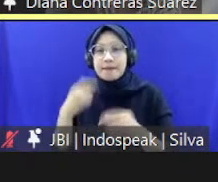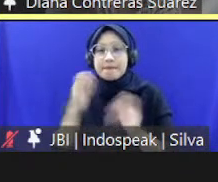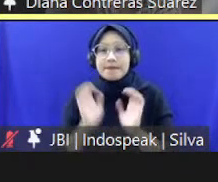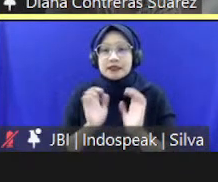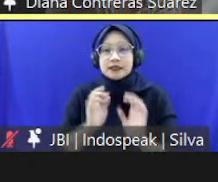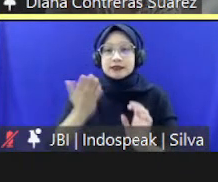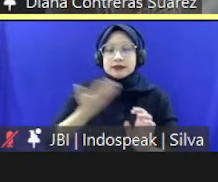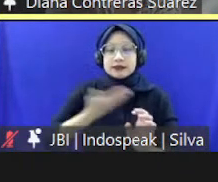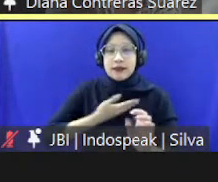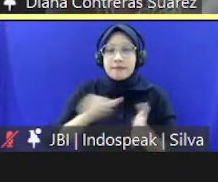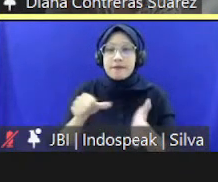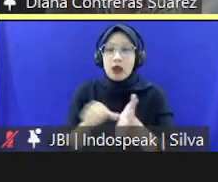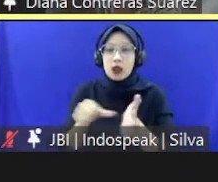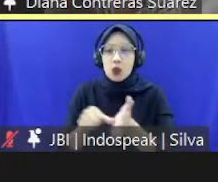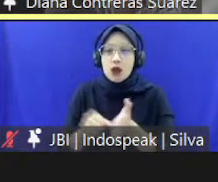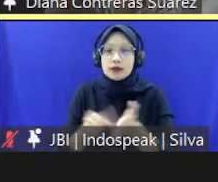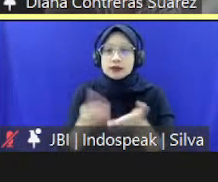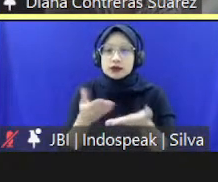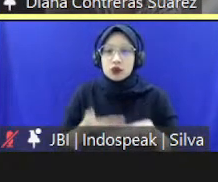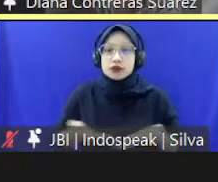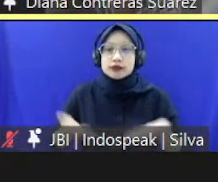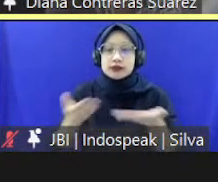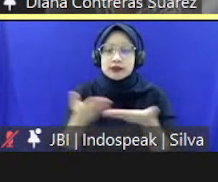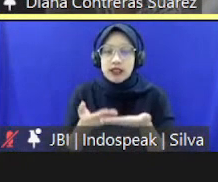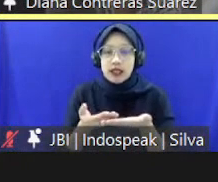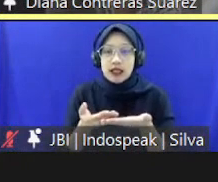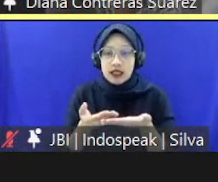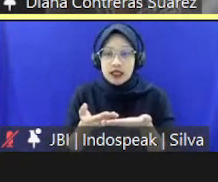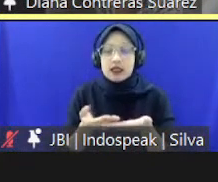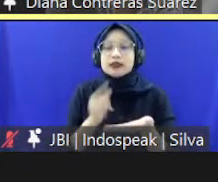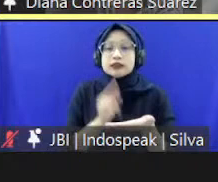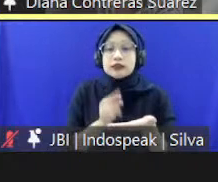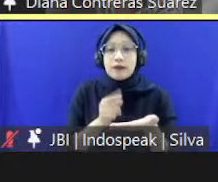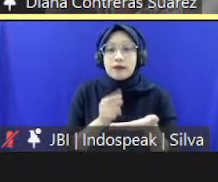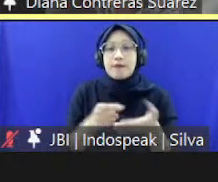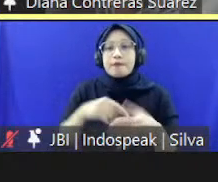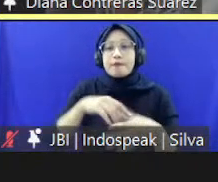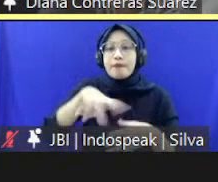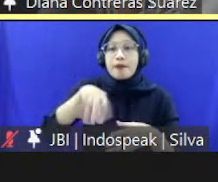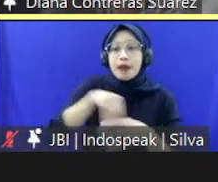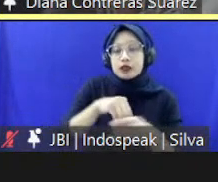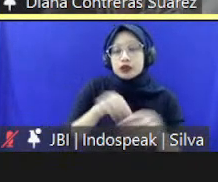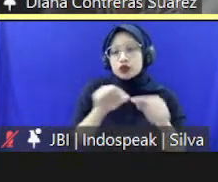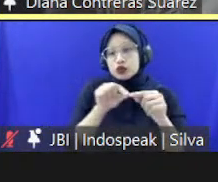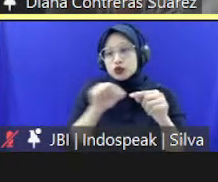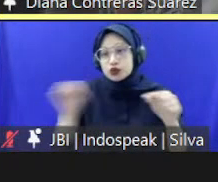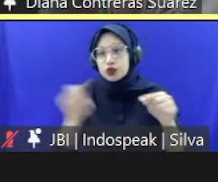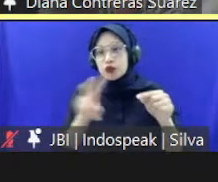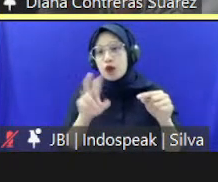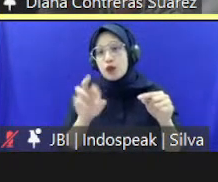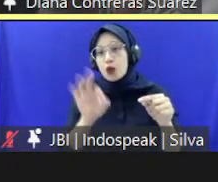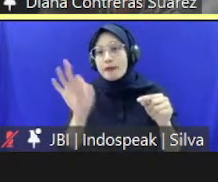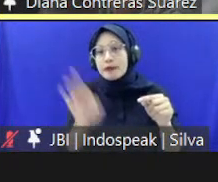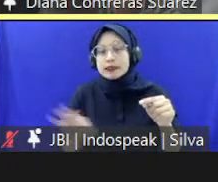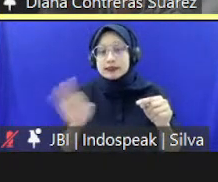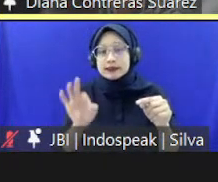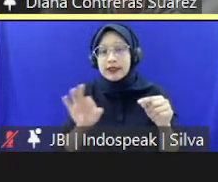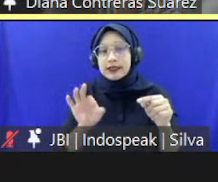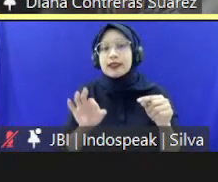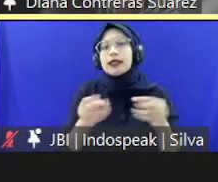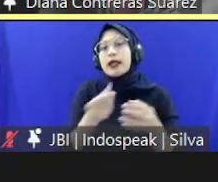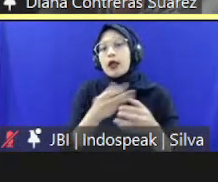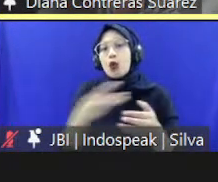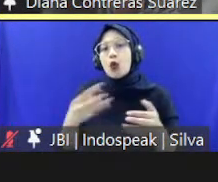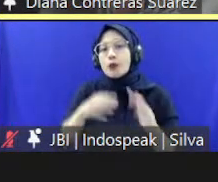security that are targeting the bottom 20% of the population. But also they are less likely to receive